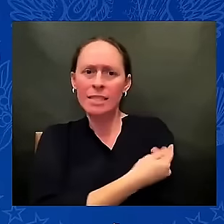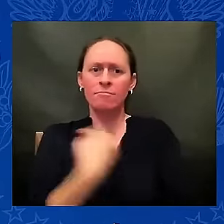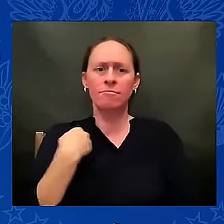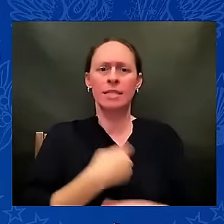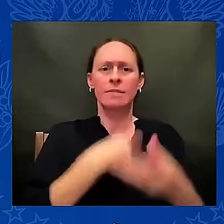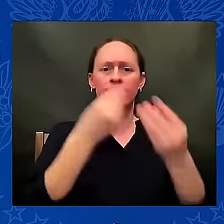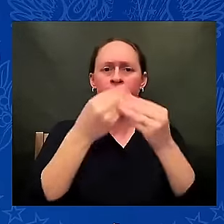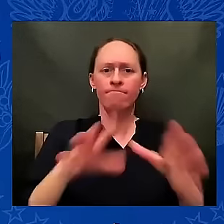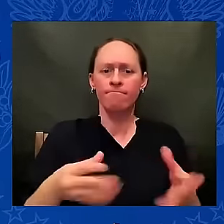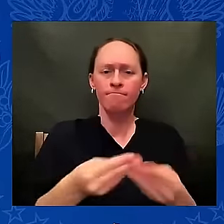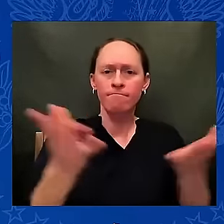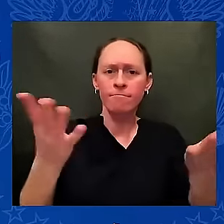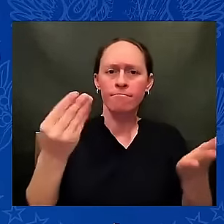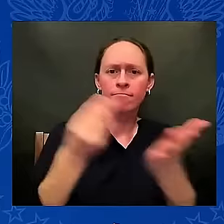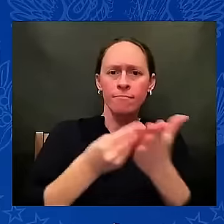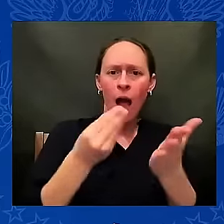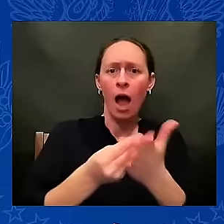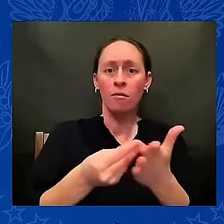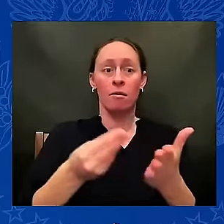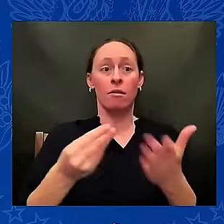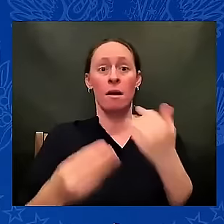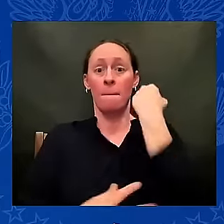one-third. I'm proud